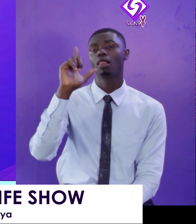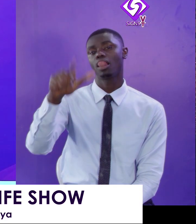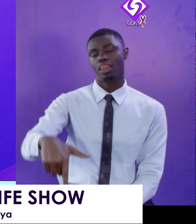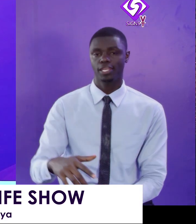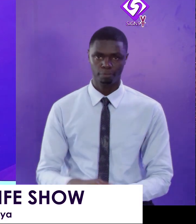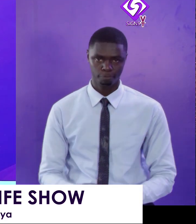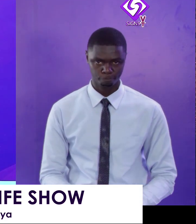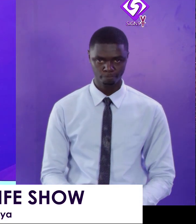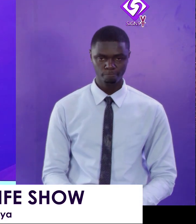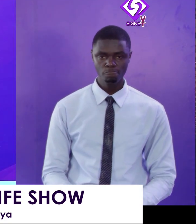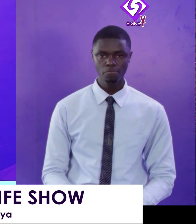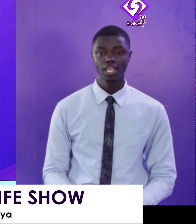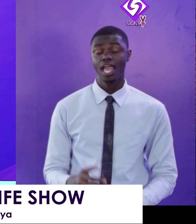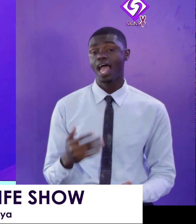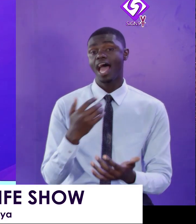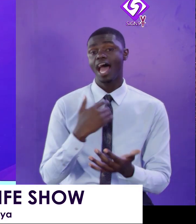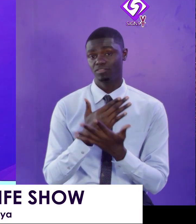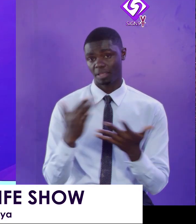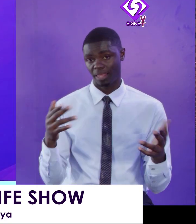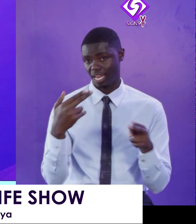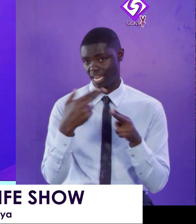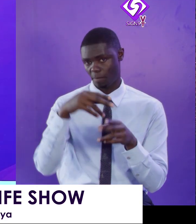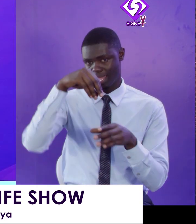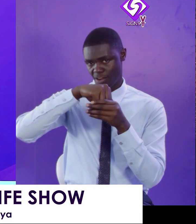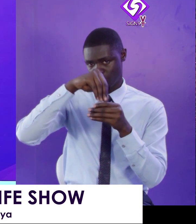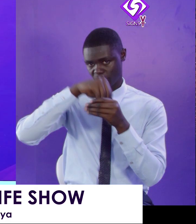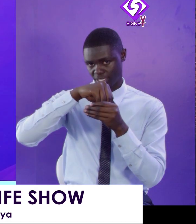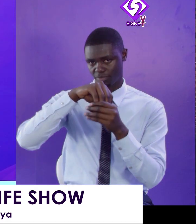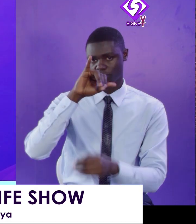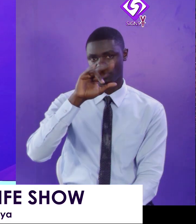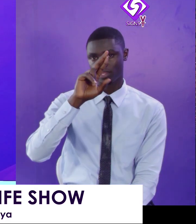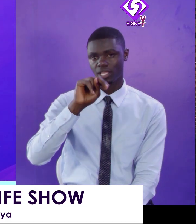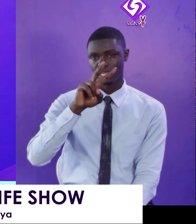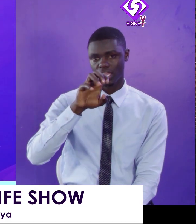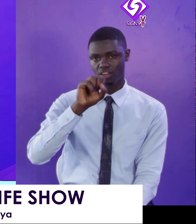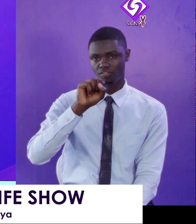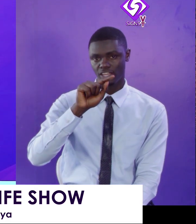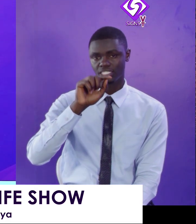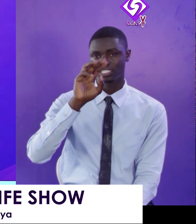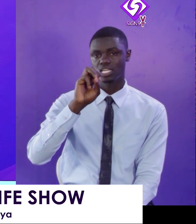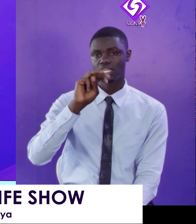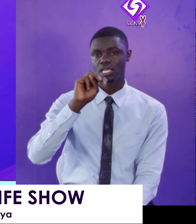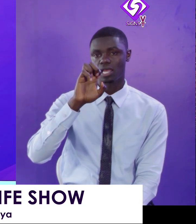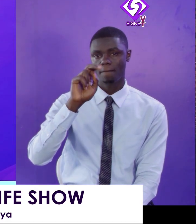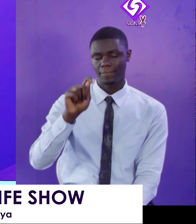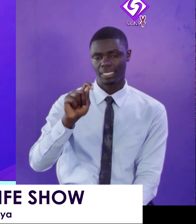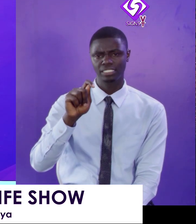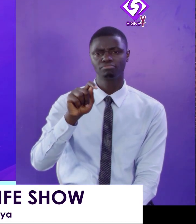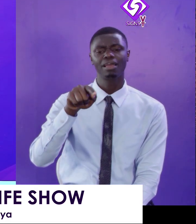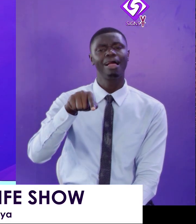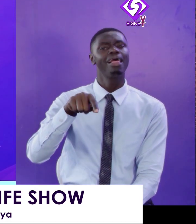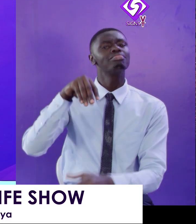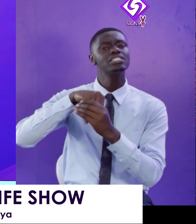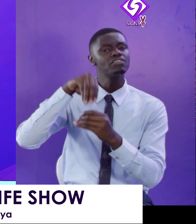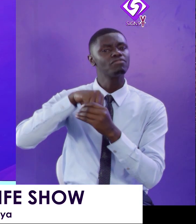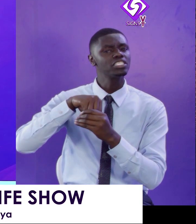something called investment. When you invest, whatever that investment is in, that investment may